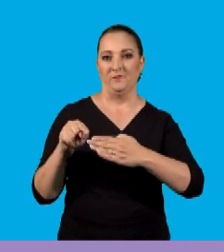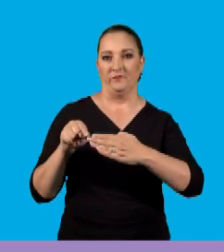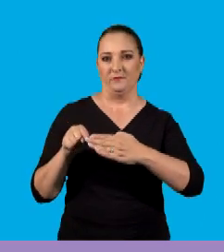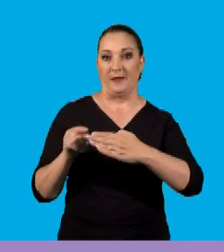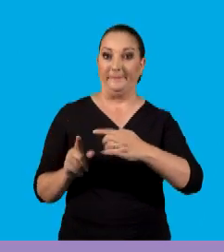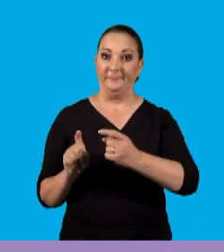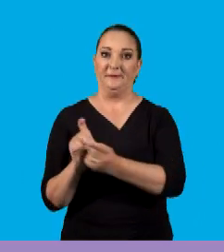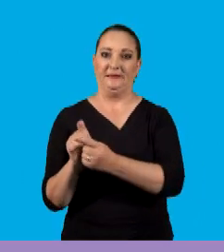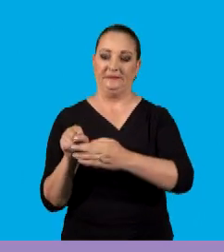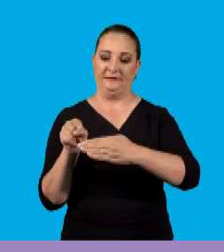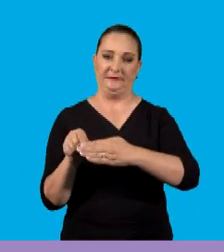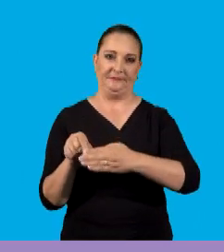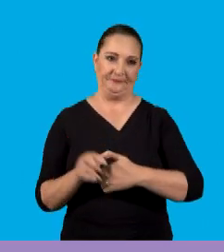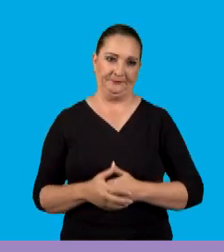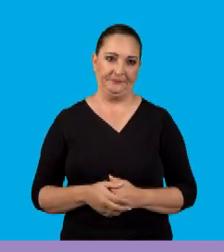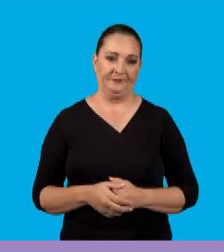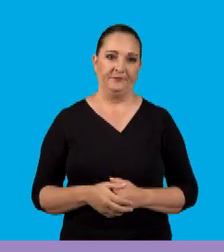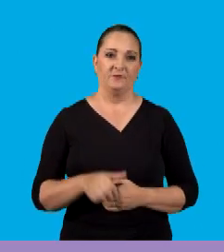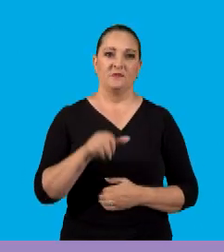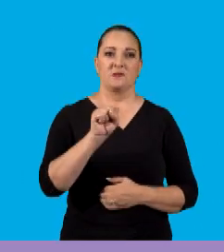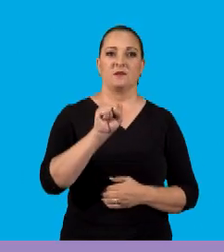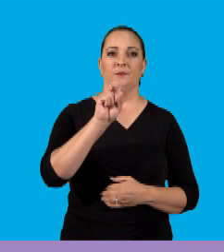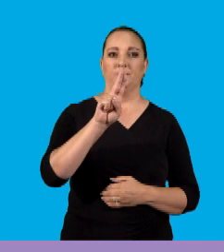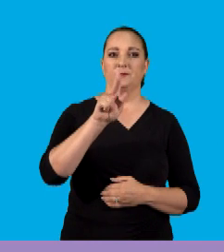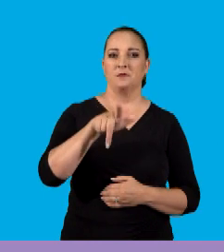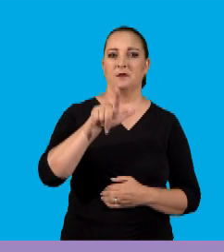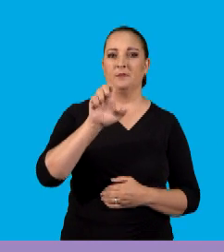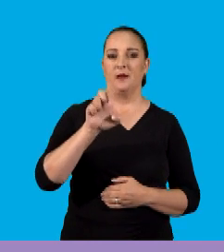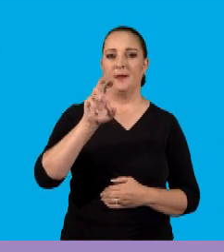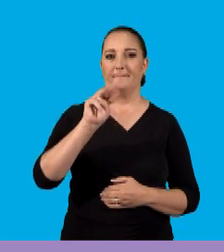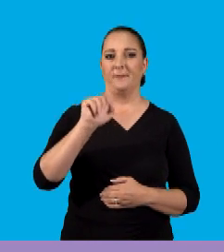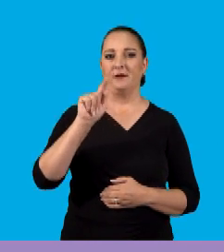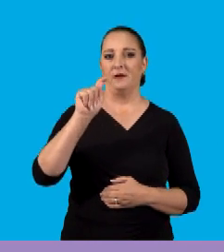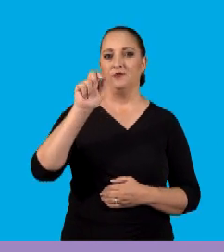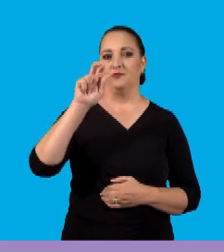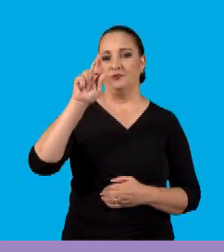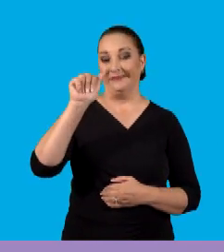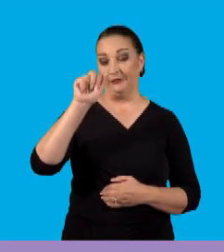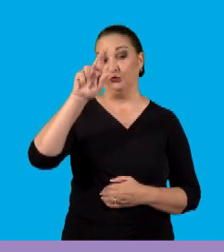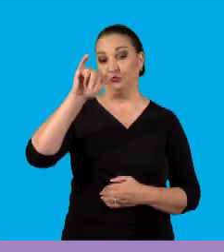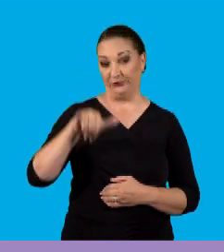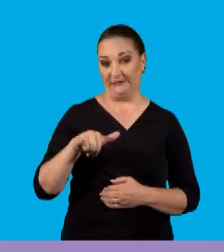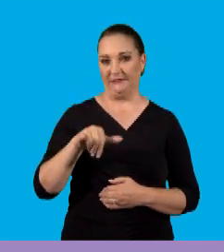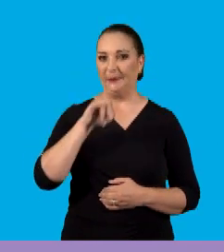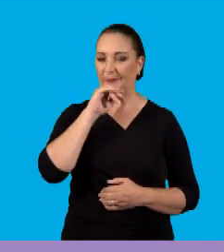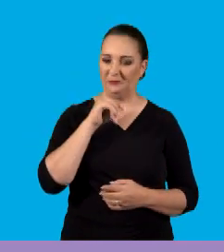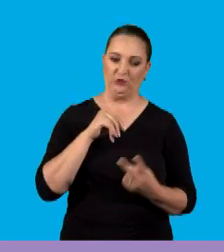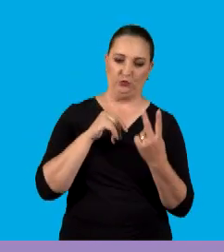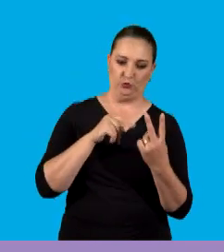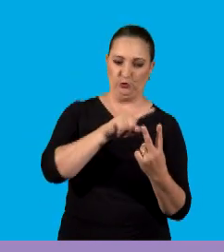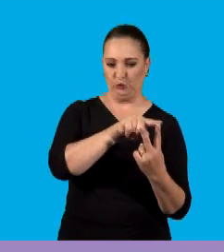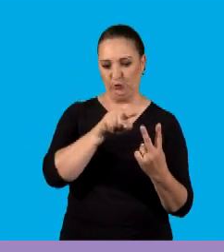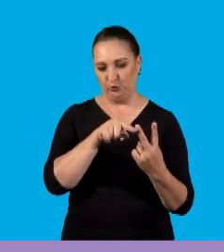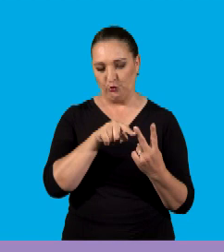begin, or they both meet, sorry. Supplementary angles, two or more angles that add up to